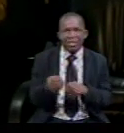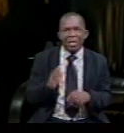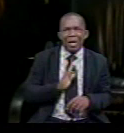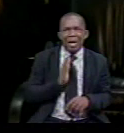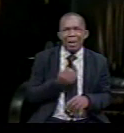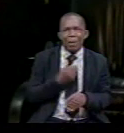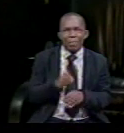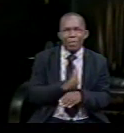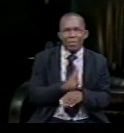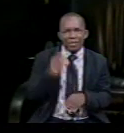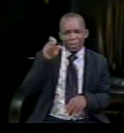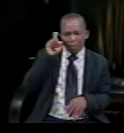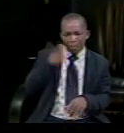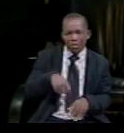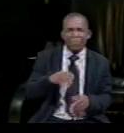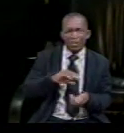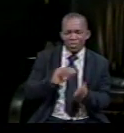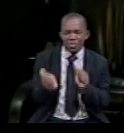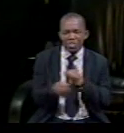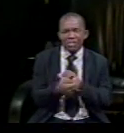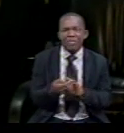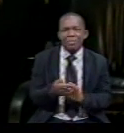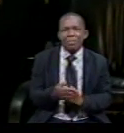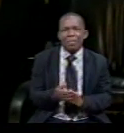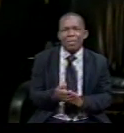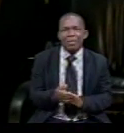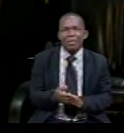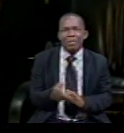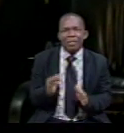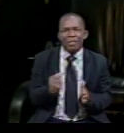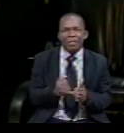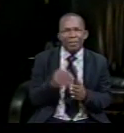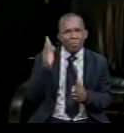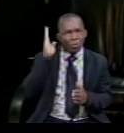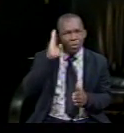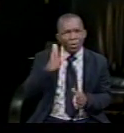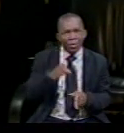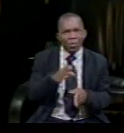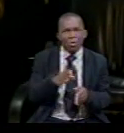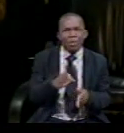Our system must change. But it will take an